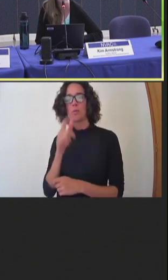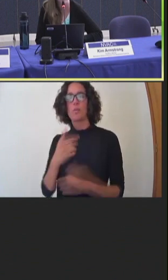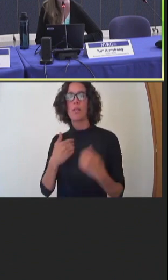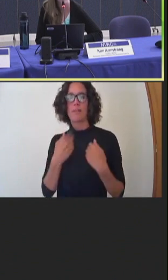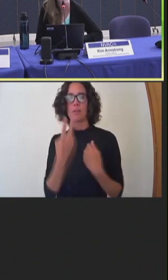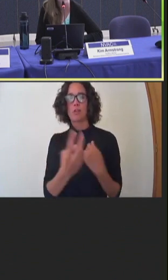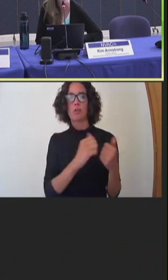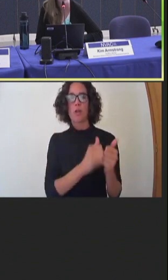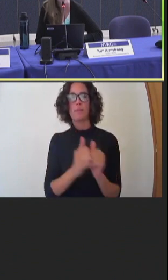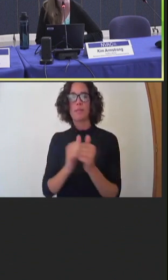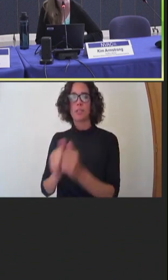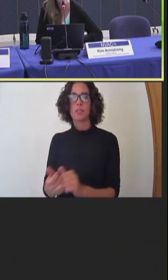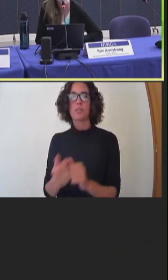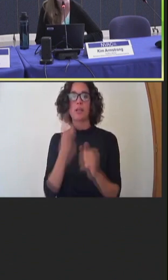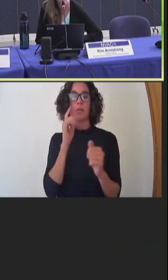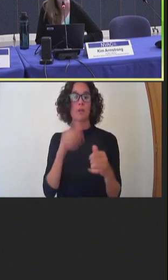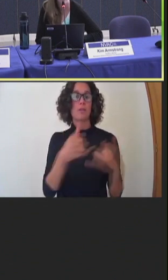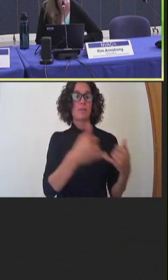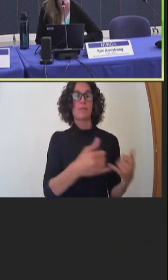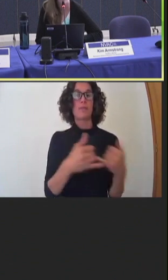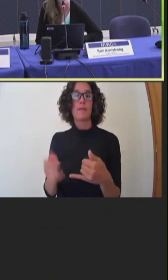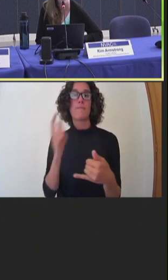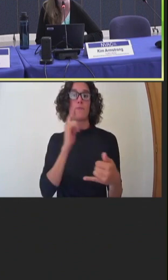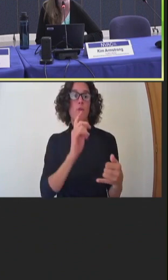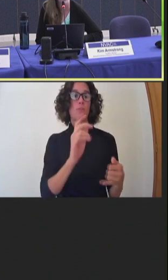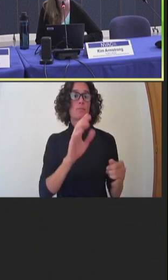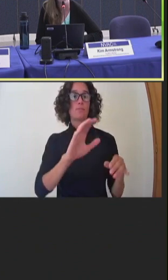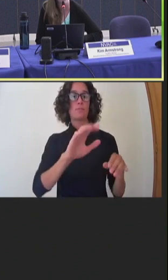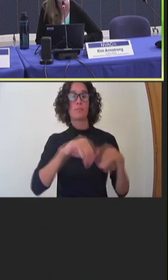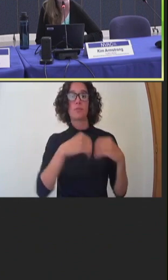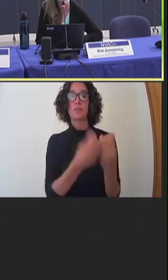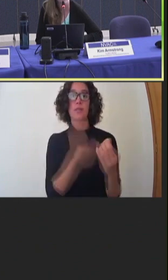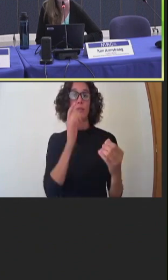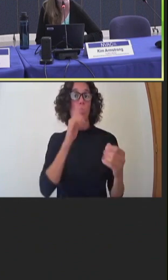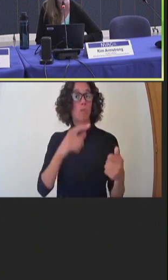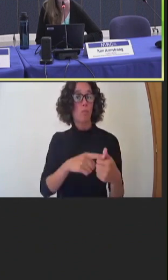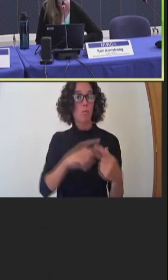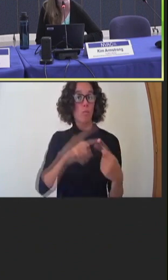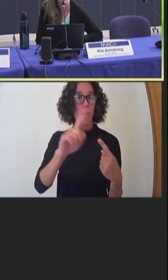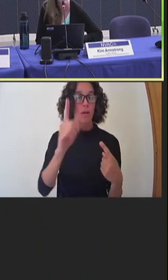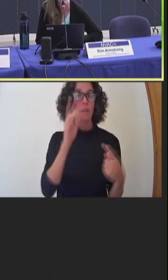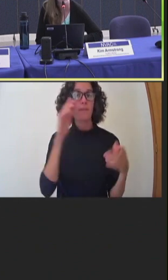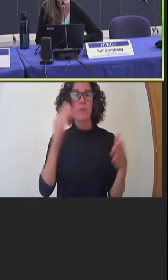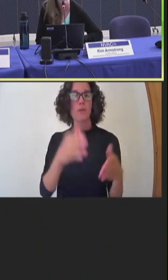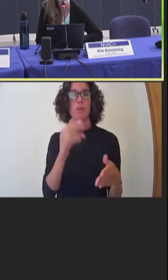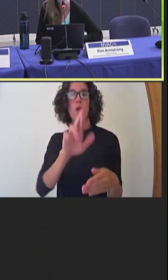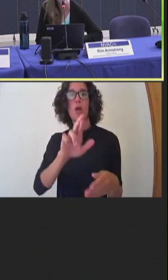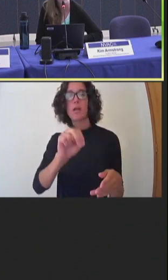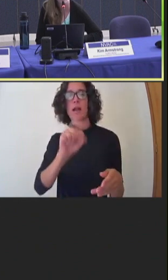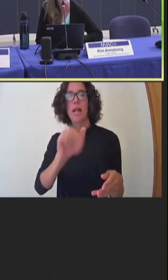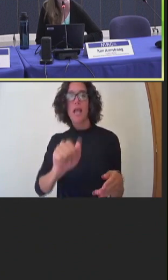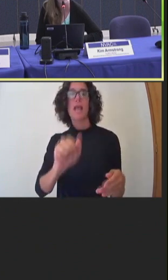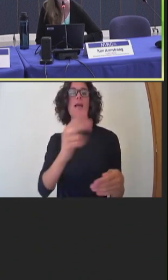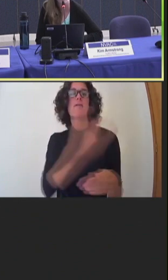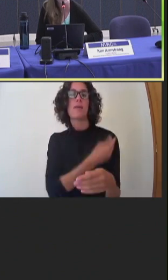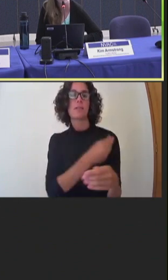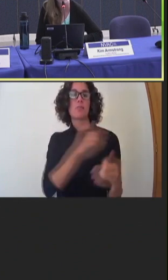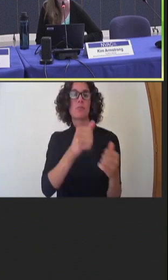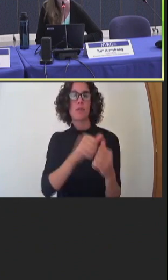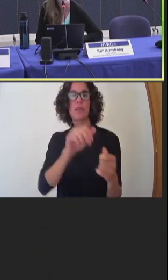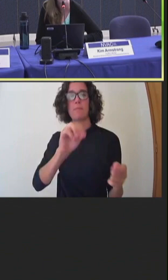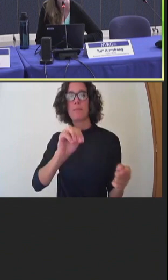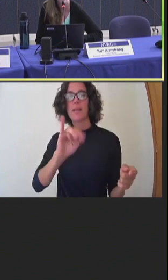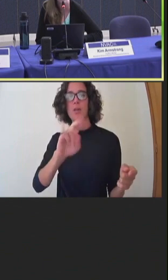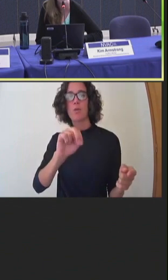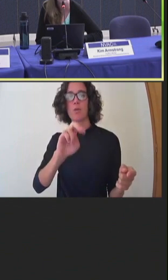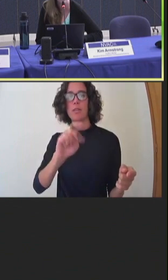awards to partners that will, 1, focus on the formulation of RNA-based vaccines on microneedle patches, and 2, accelerate the development